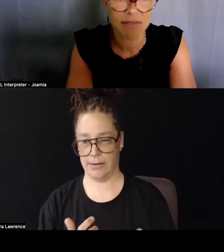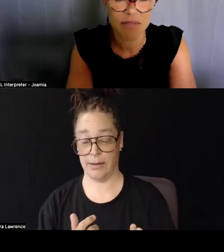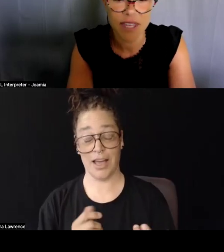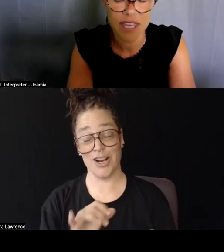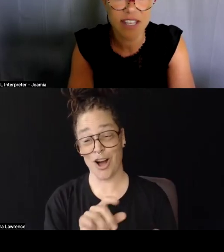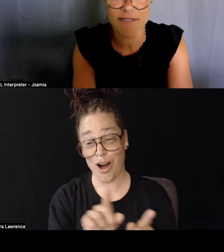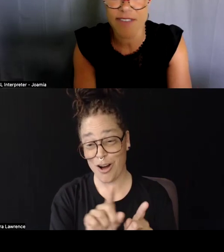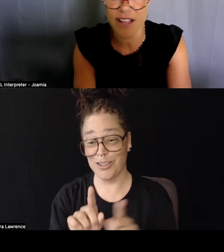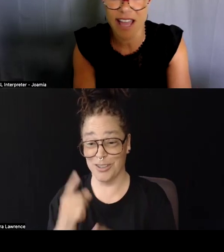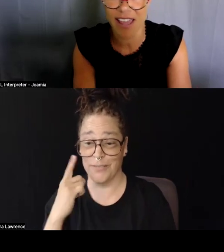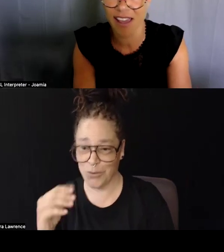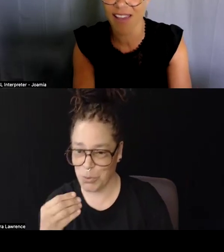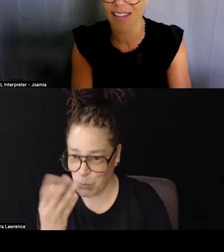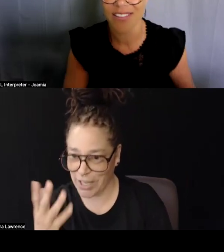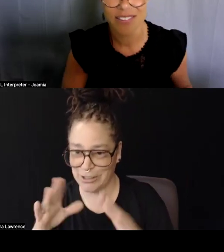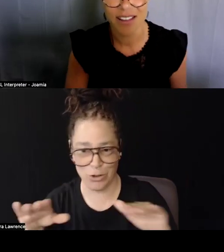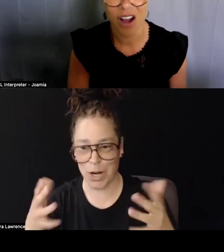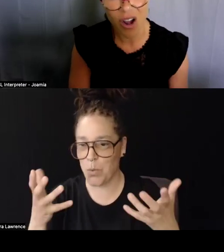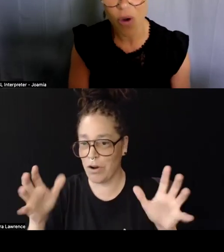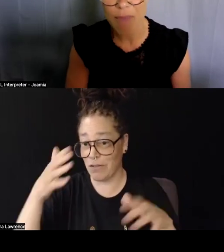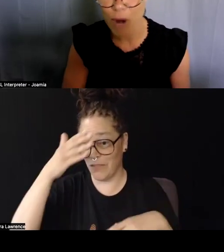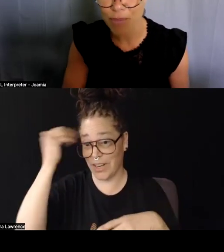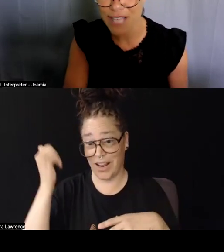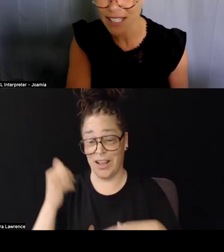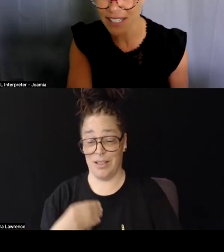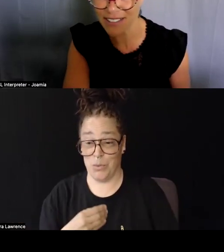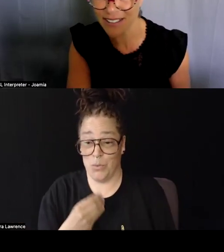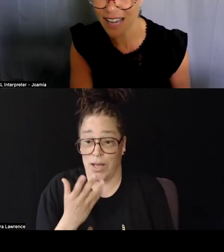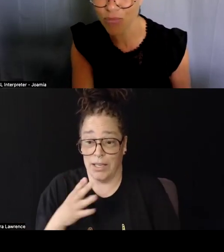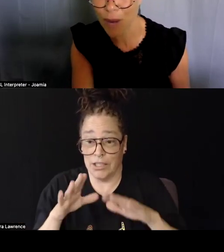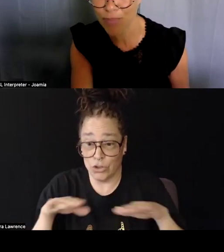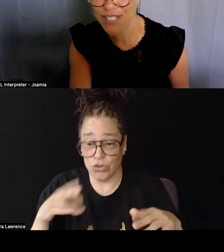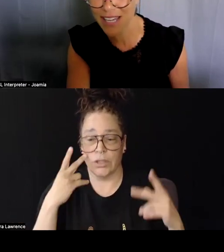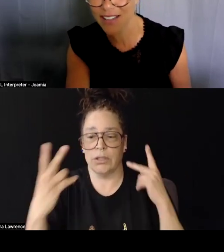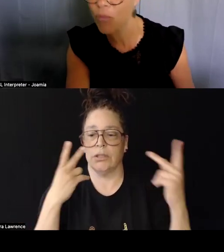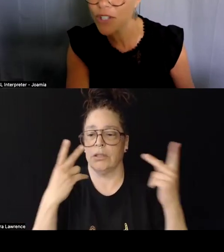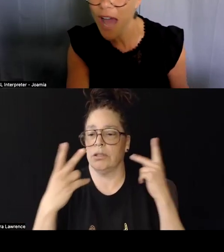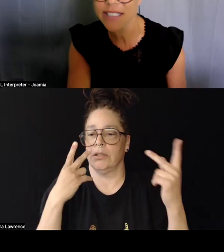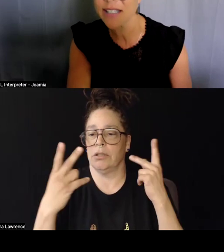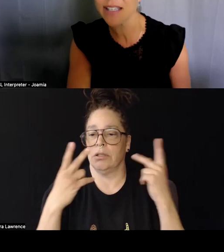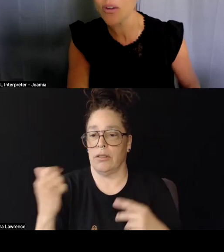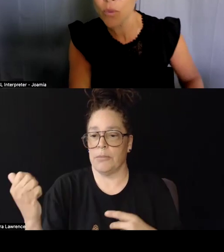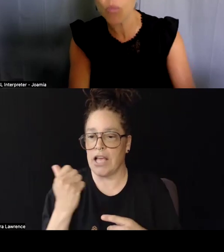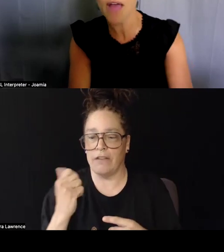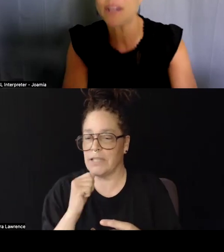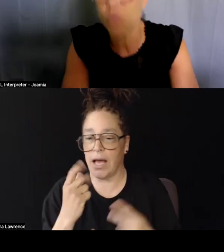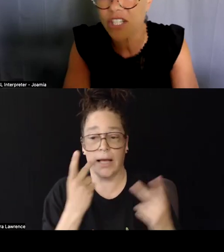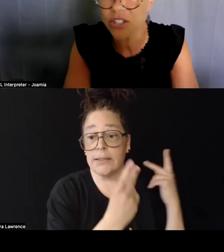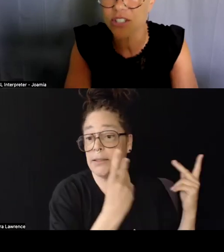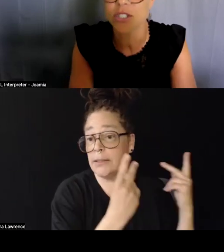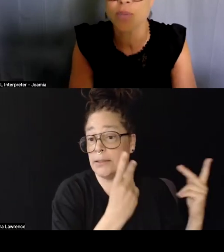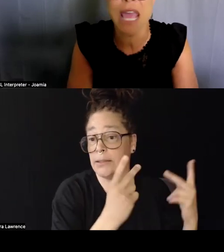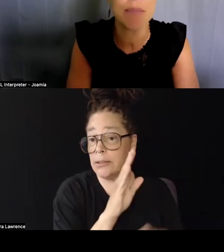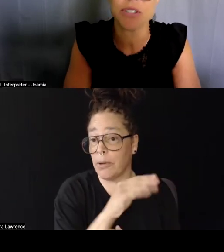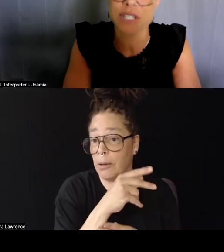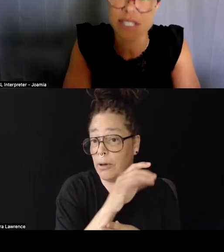And the kids can feel like, oh, I'm represented. I'm represented. And we want the white